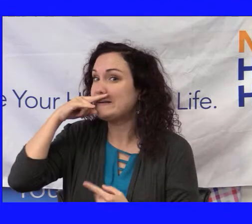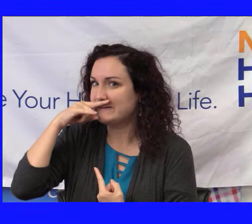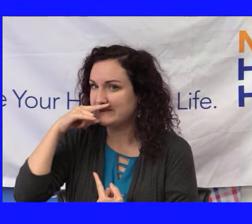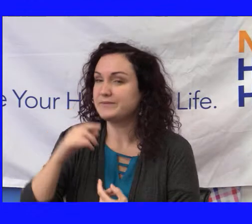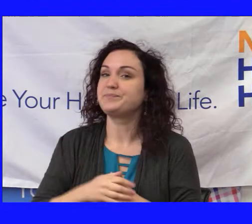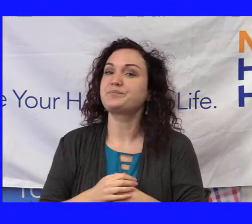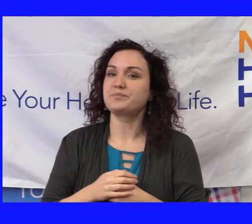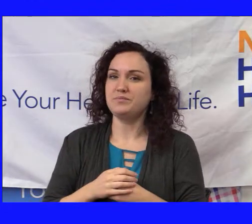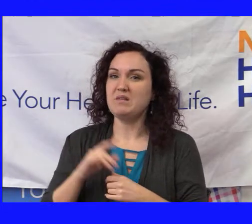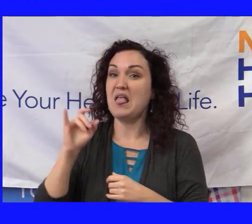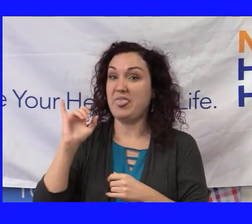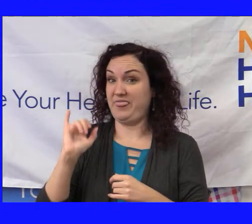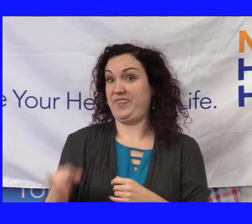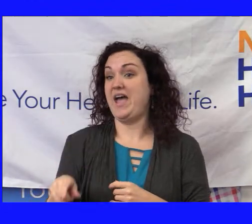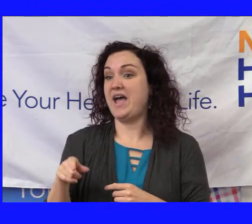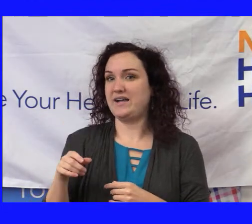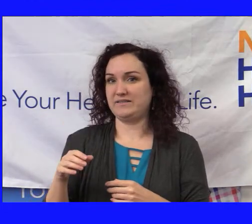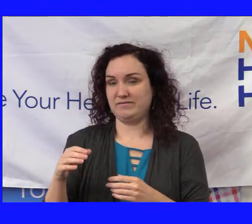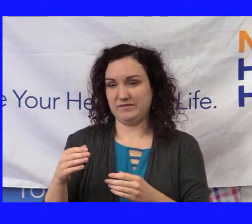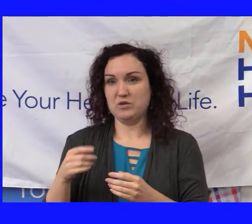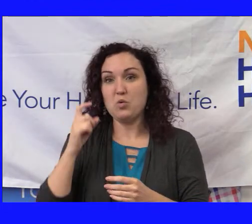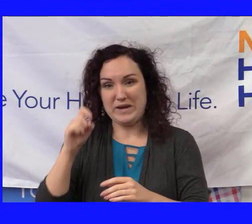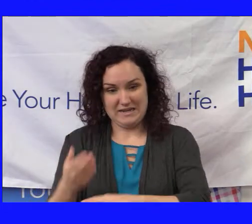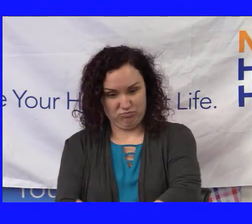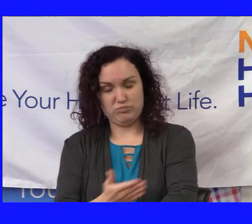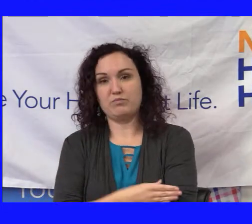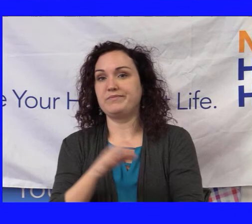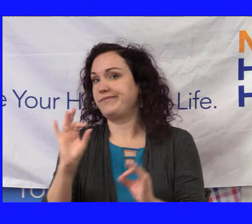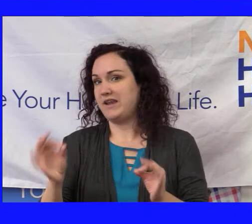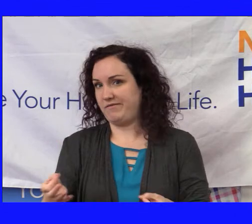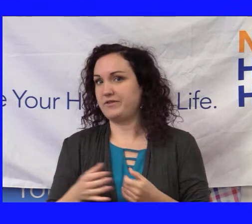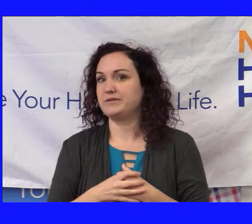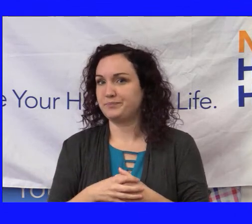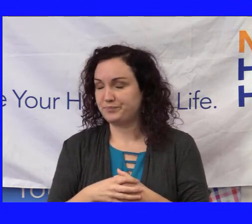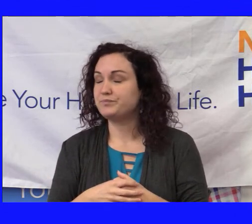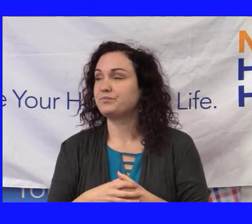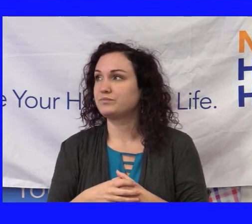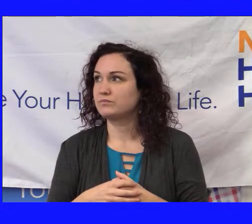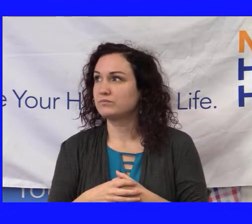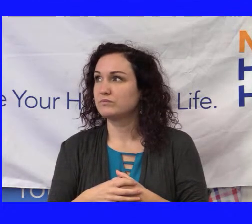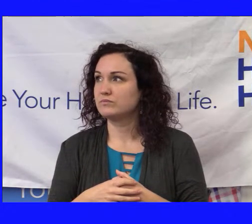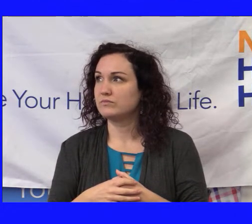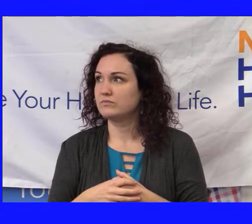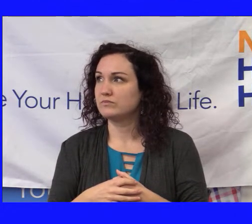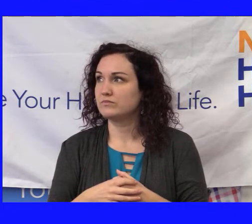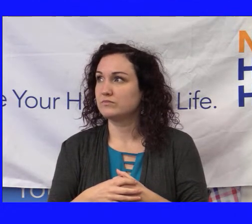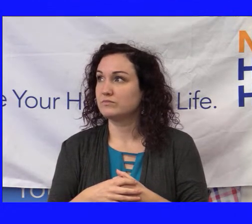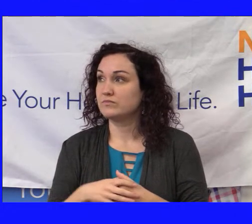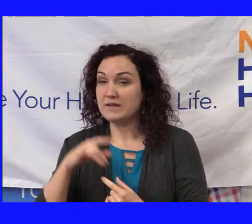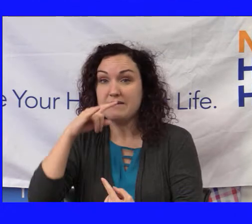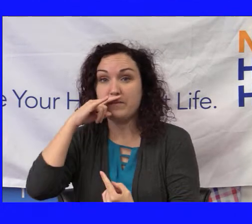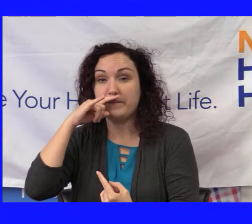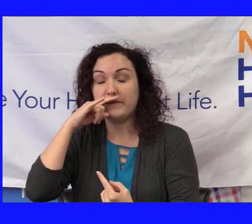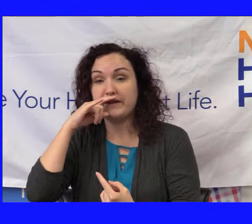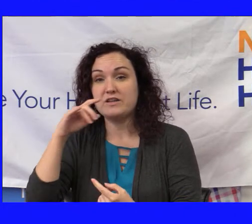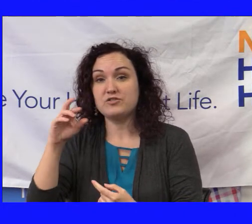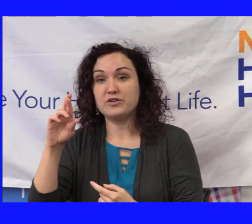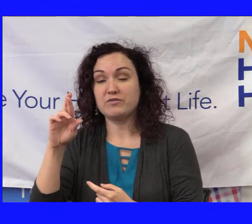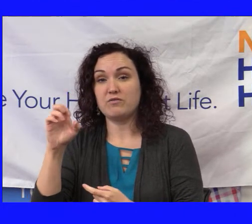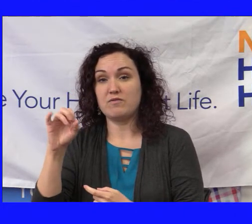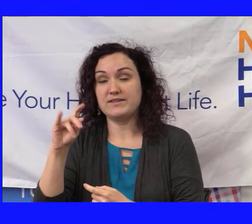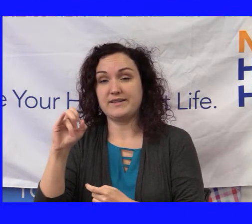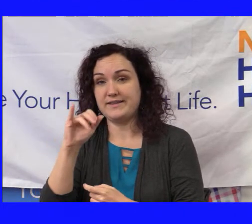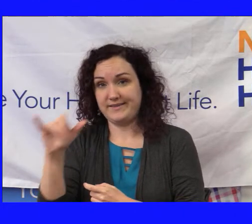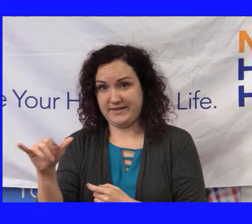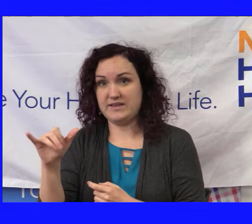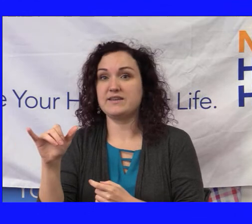actually where there is an opportunity for growth. The fact of the matter is, where there is a pediatric residency that is